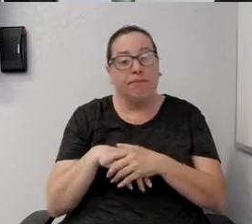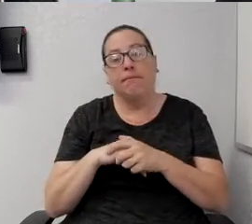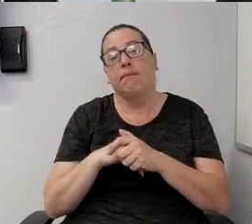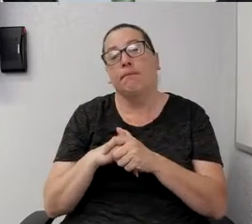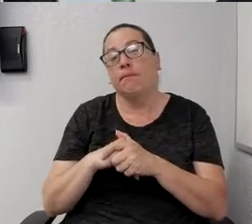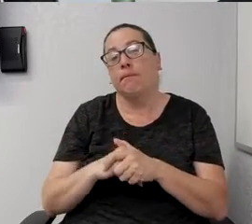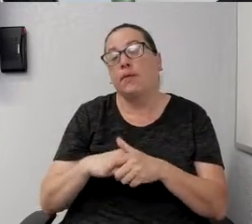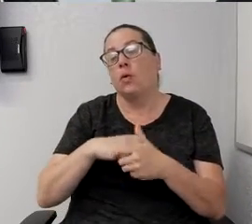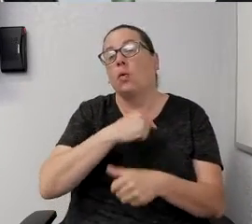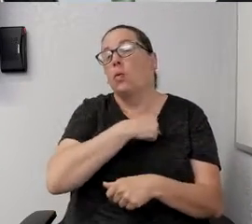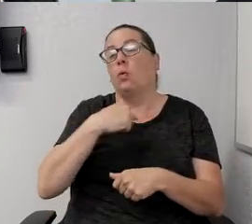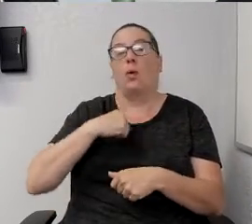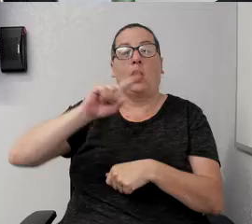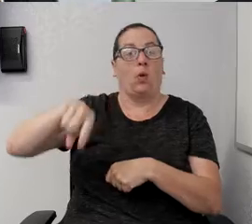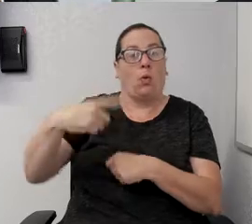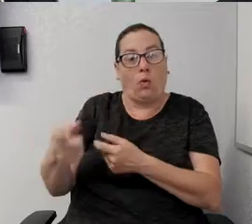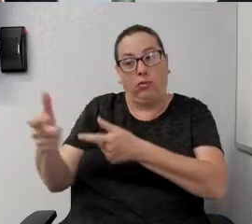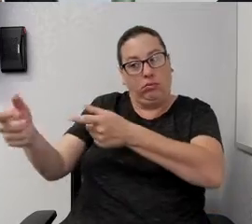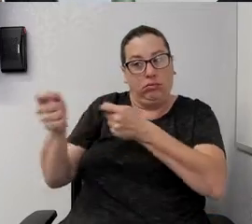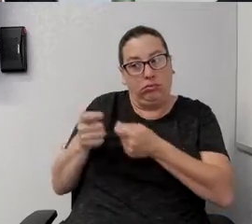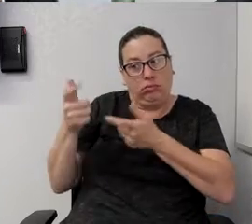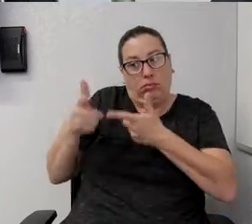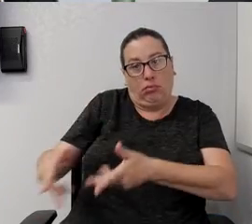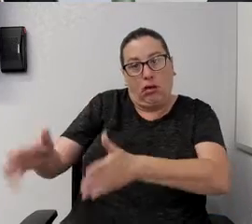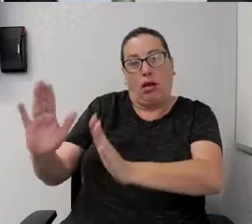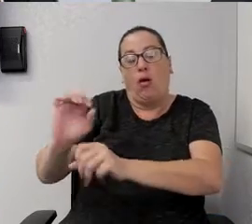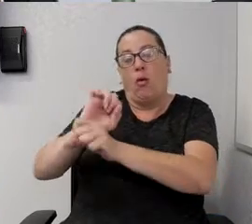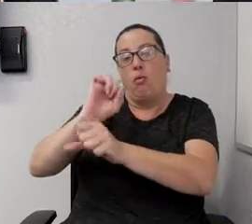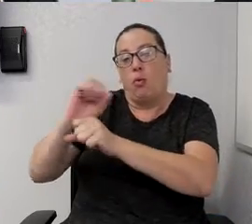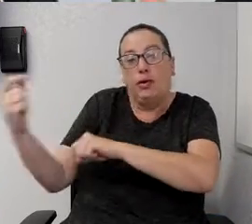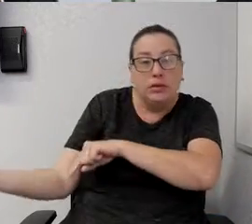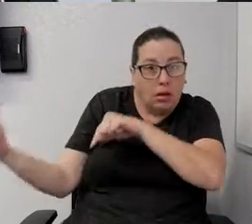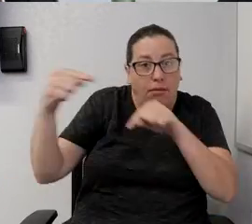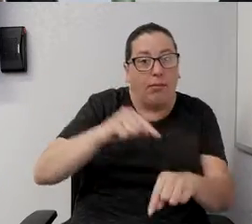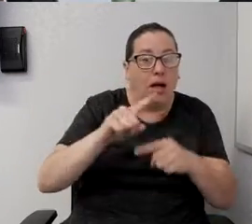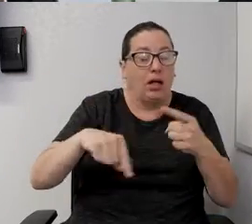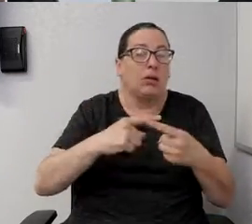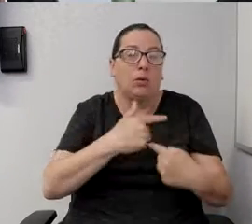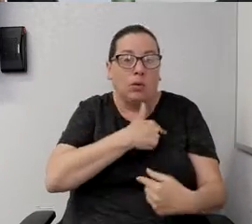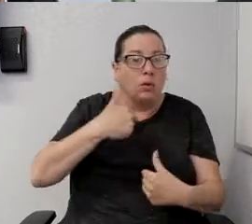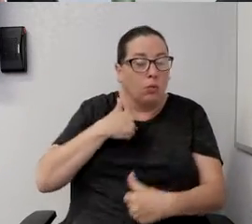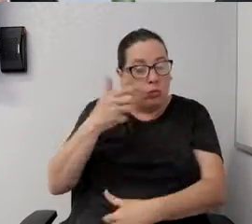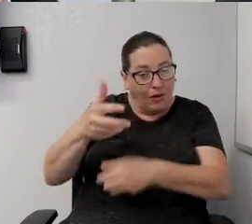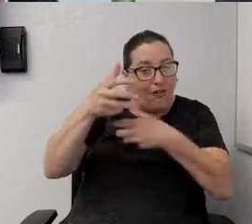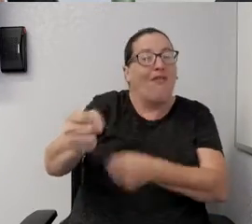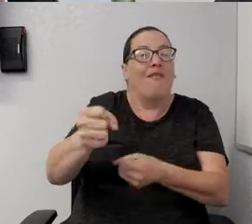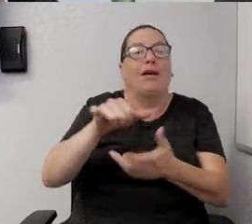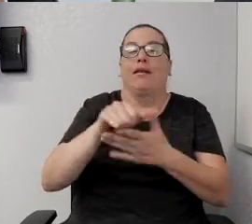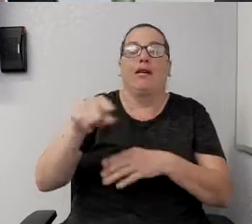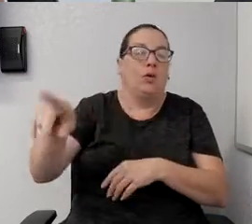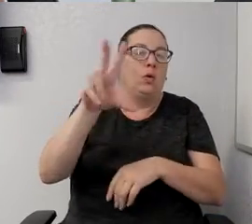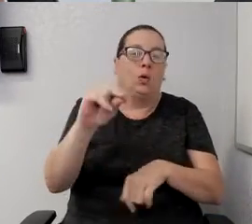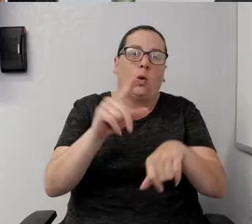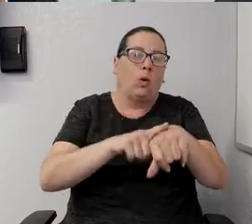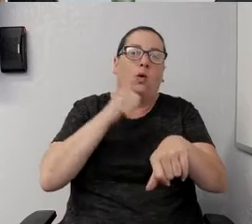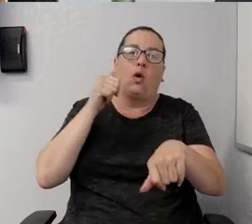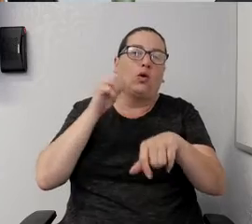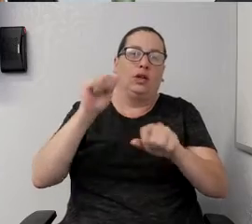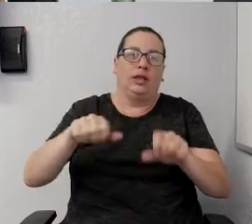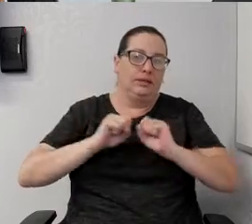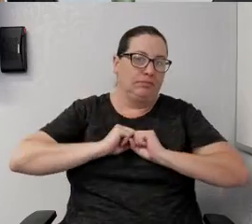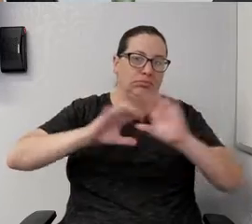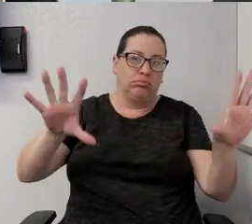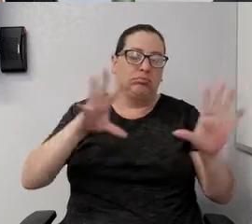We only bring employees back when we're confident that they're no longer contagious and not exhibiting